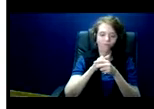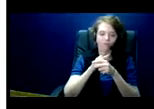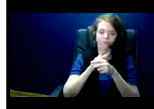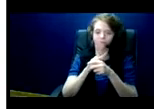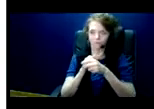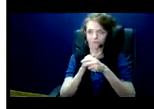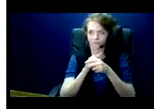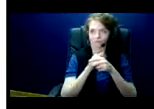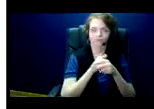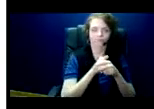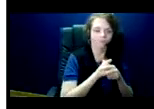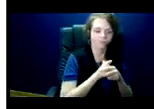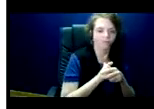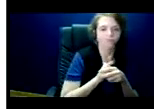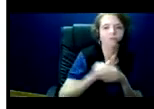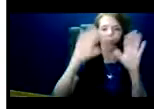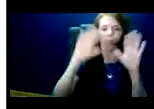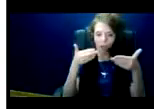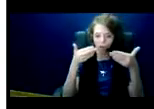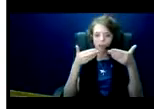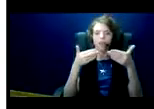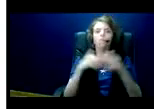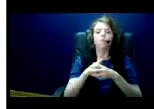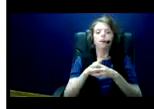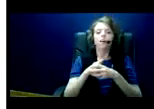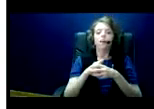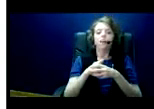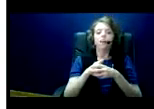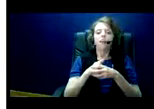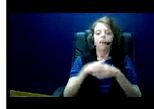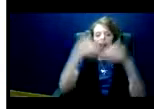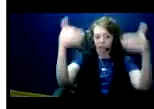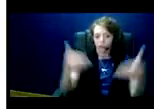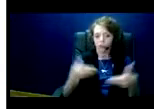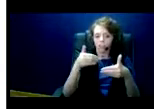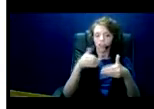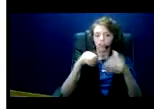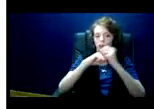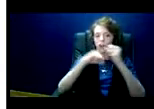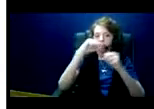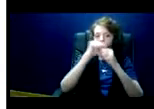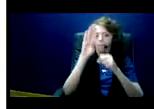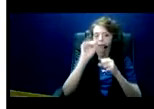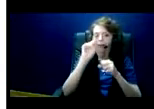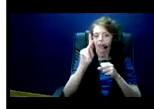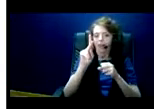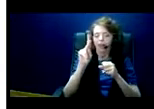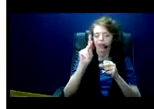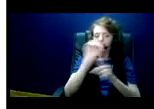Welcome, introduction, strategy, bank, scenarios, Q&A, and